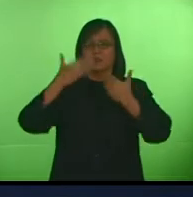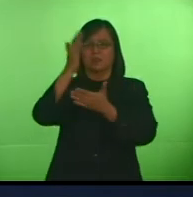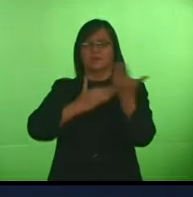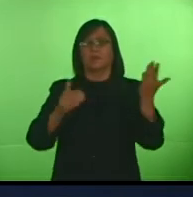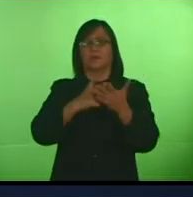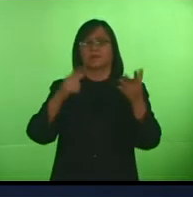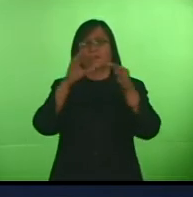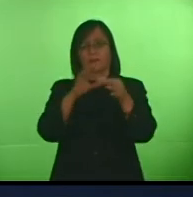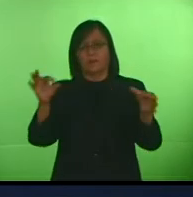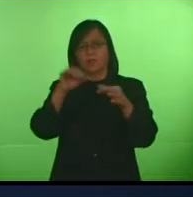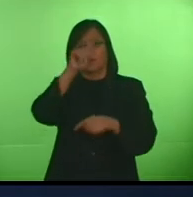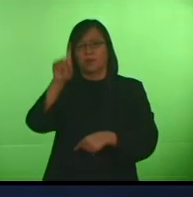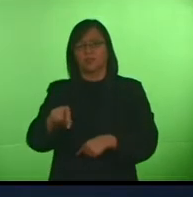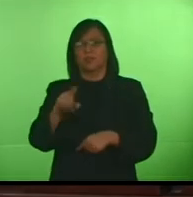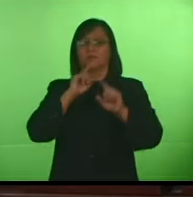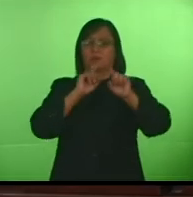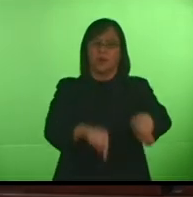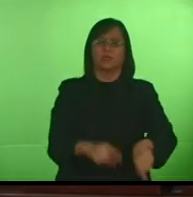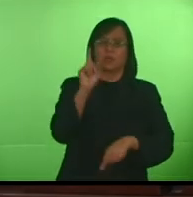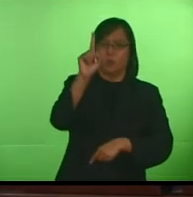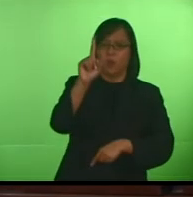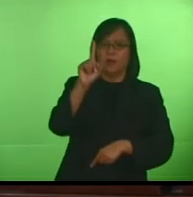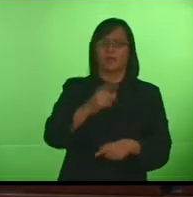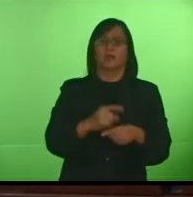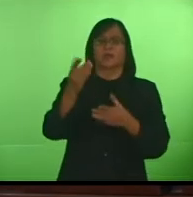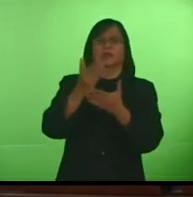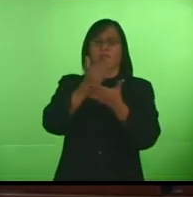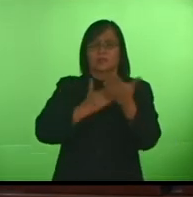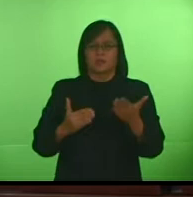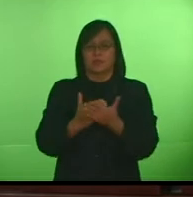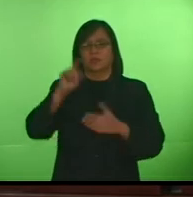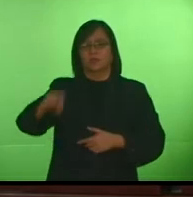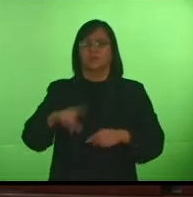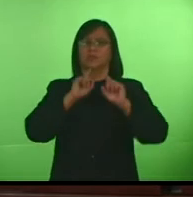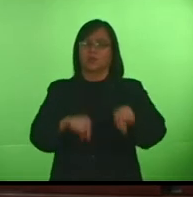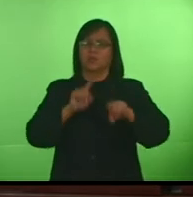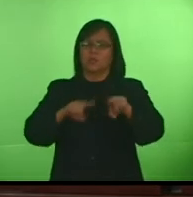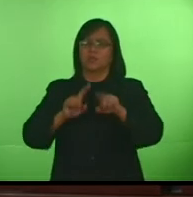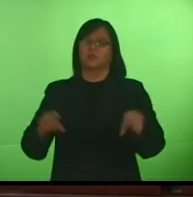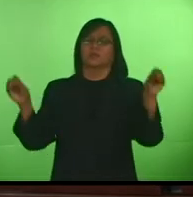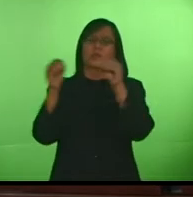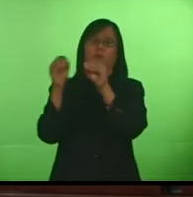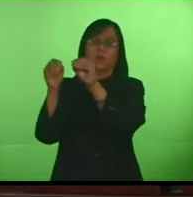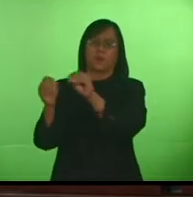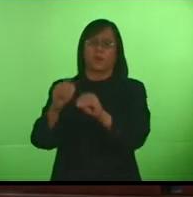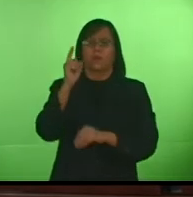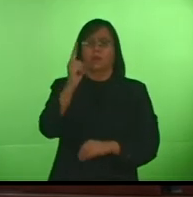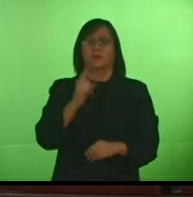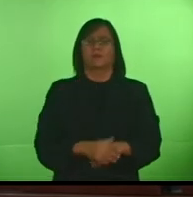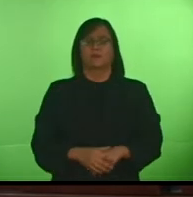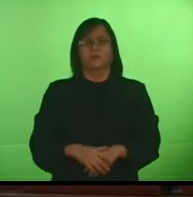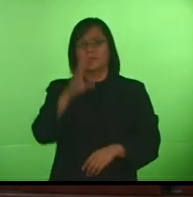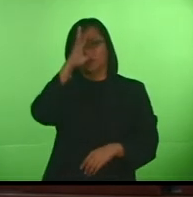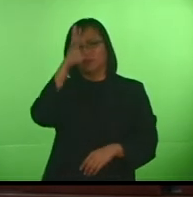you need to answer only one, but some essay questions you need to answer more than one. Creative writing does